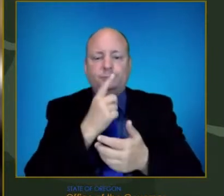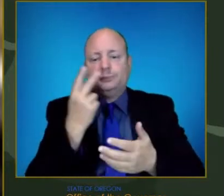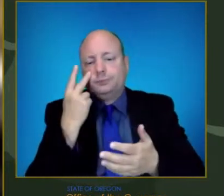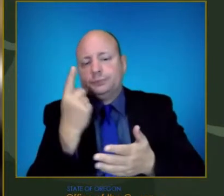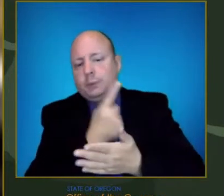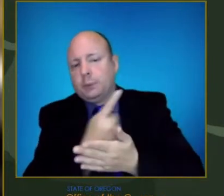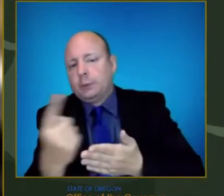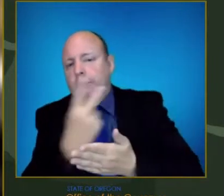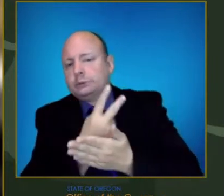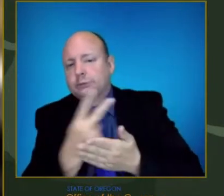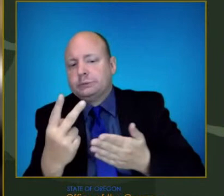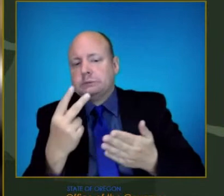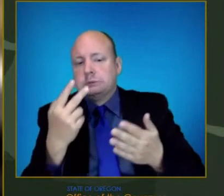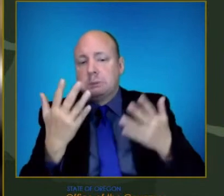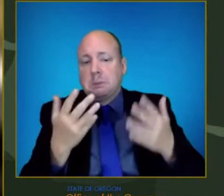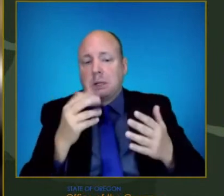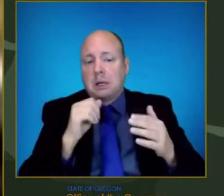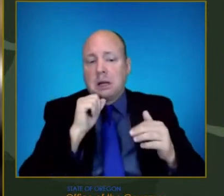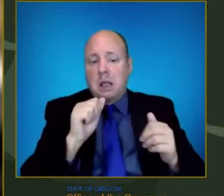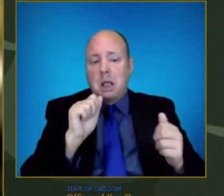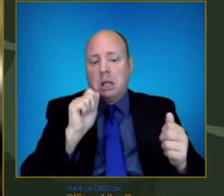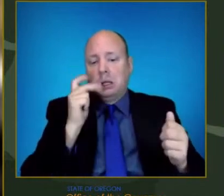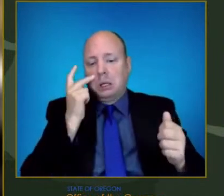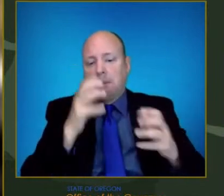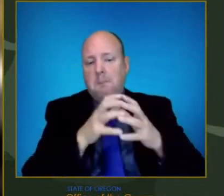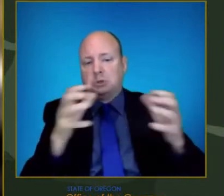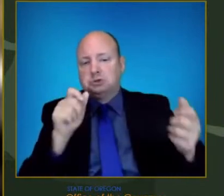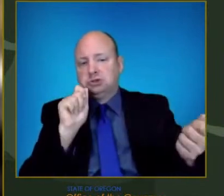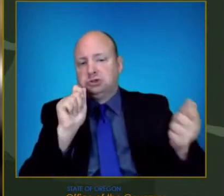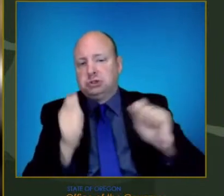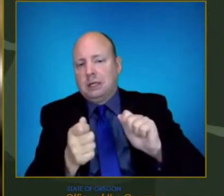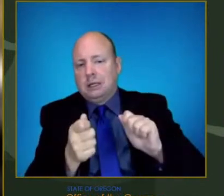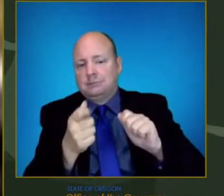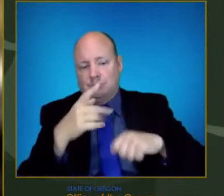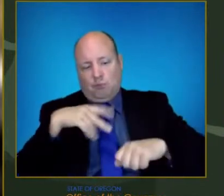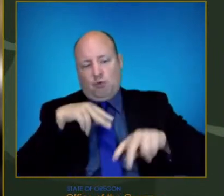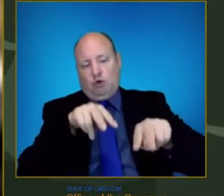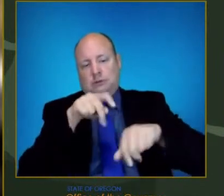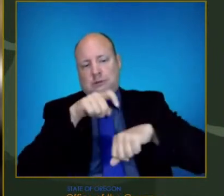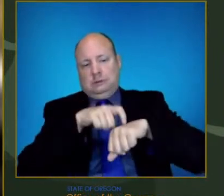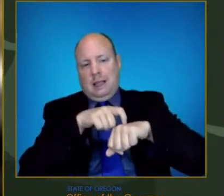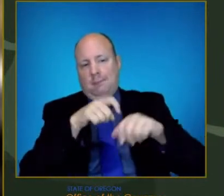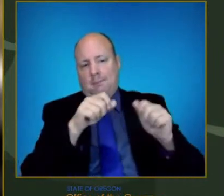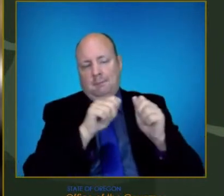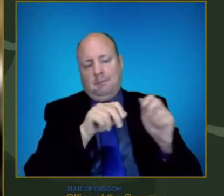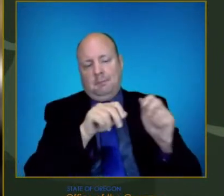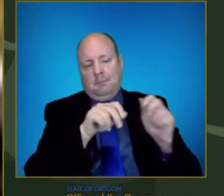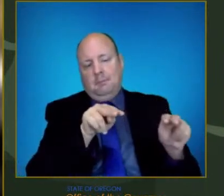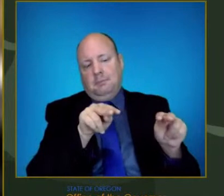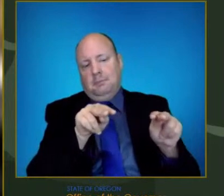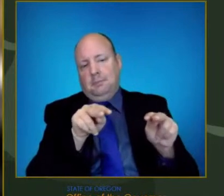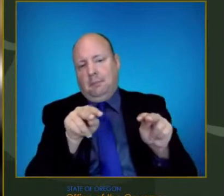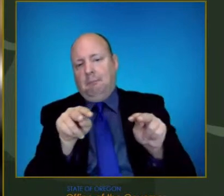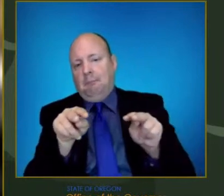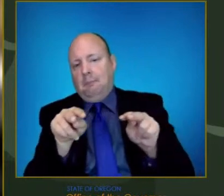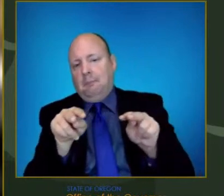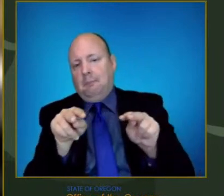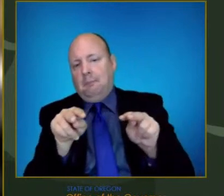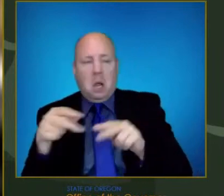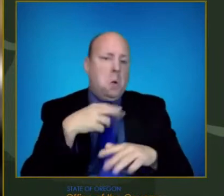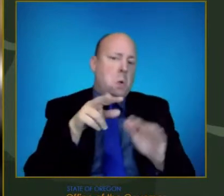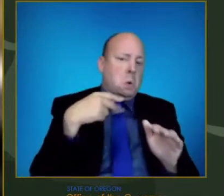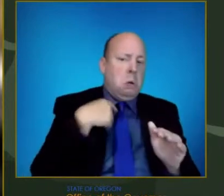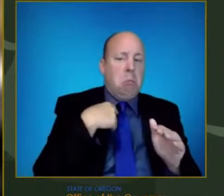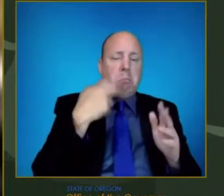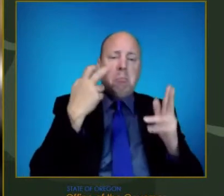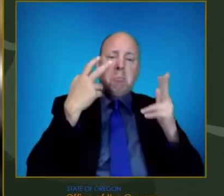while for some of those to really have an effect if they are going to have an effect. But overall, we're pretty happy with the trend we're seeing